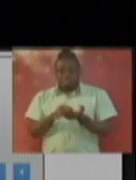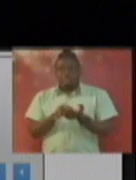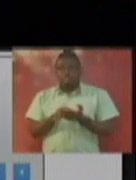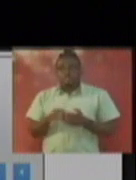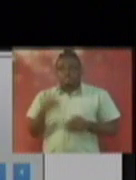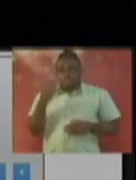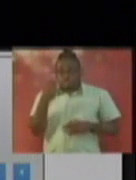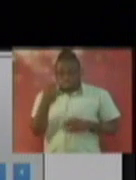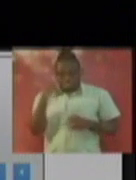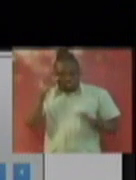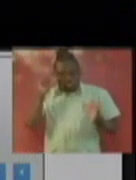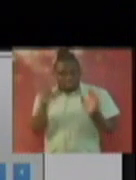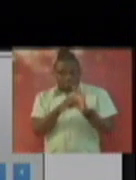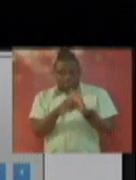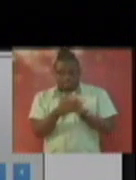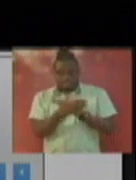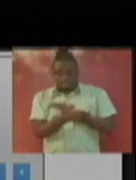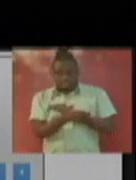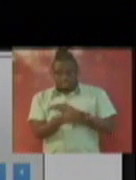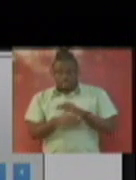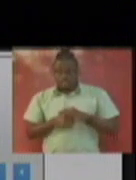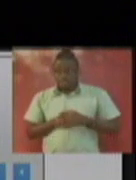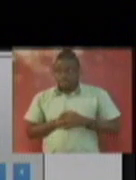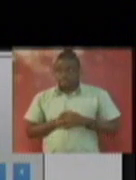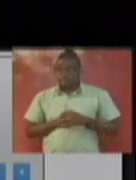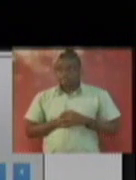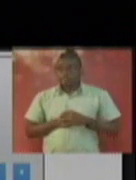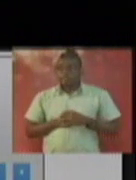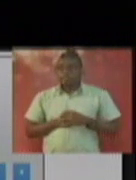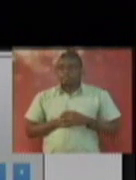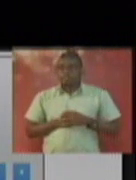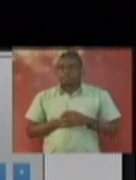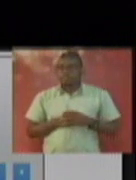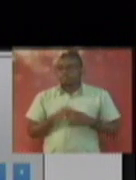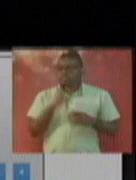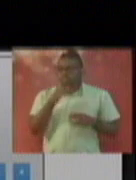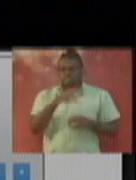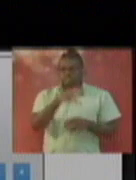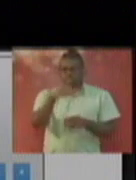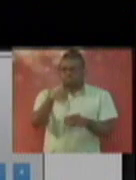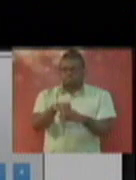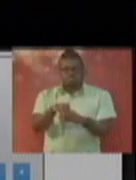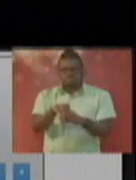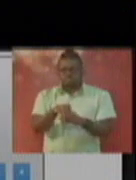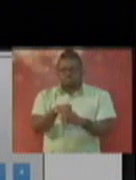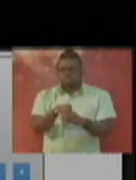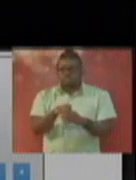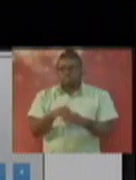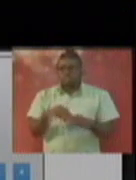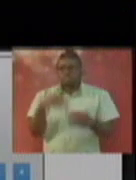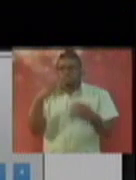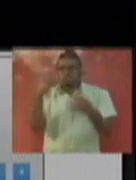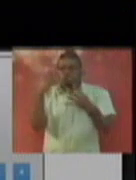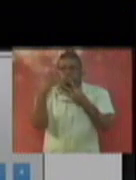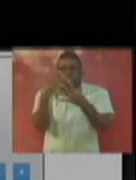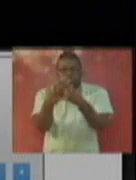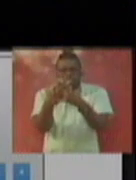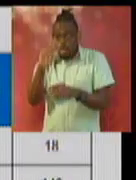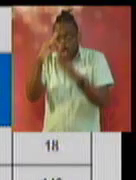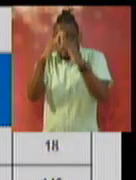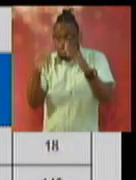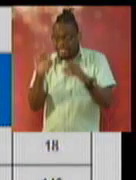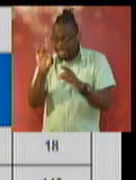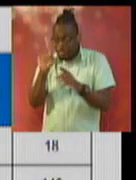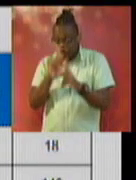home from 6 cases between the period 1st and 14th to 8 cases between the period November